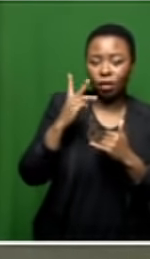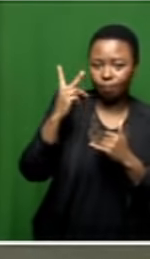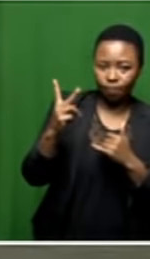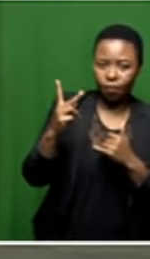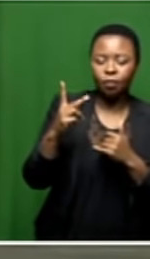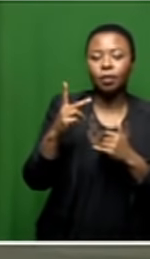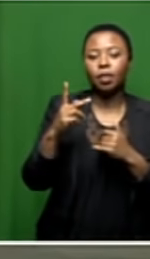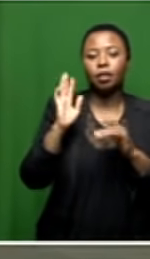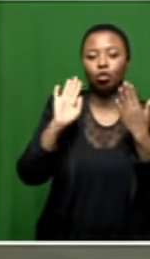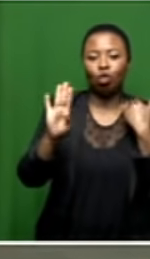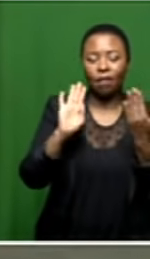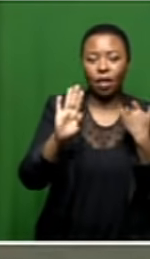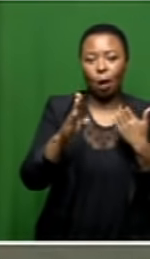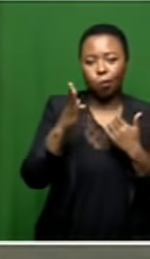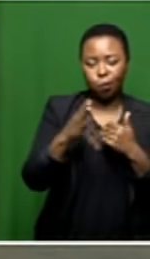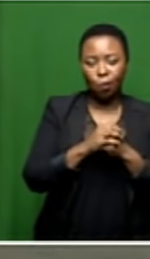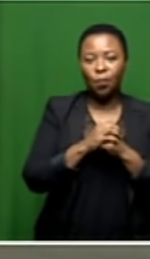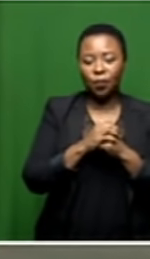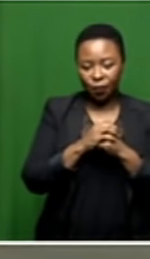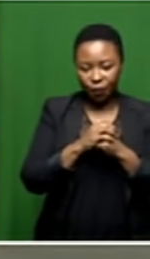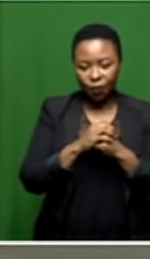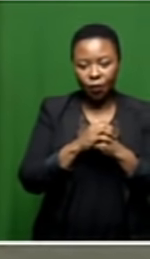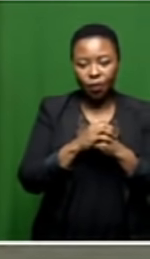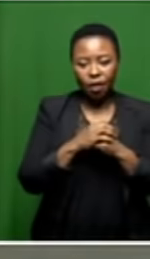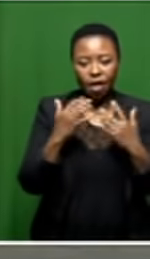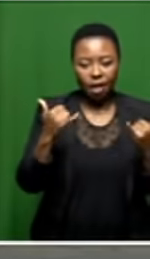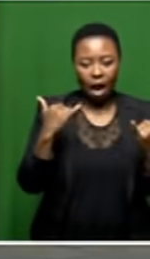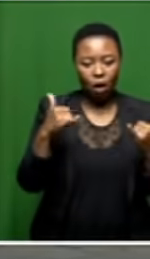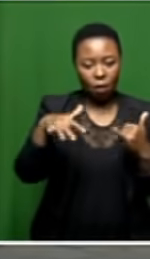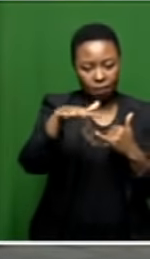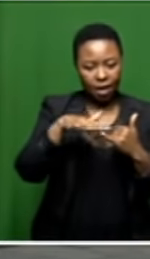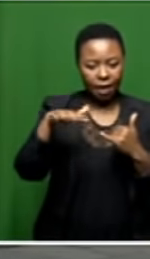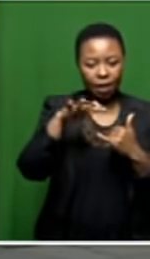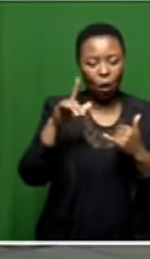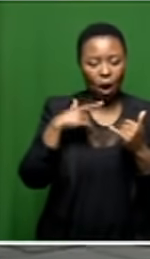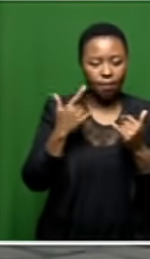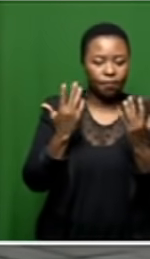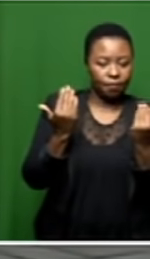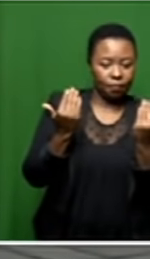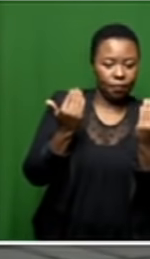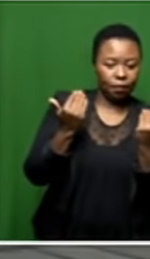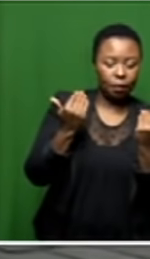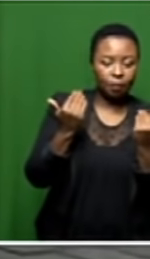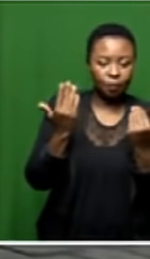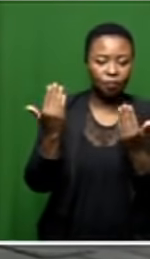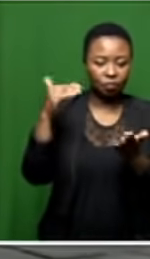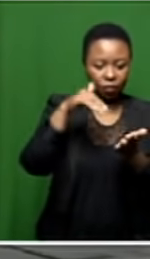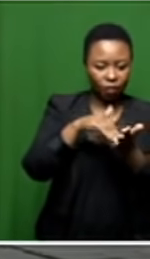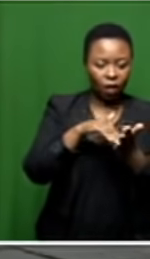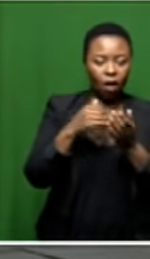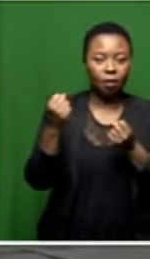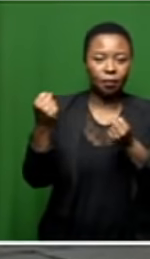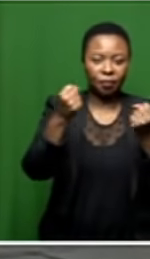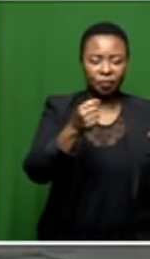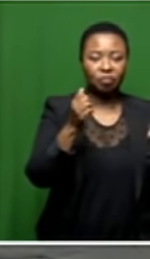traffic officials and those from the city closing off Adderley Street again in anticipation of the arrival of the cortege.